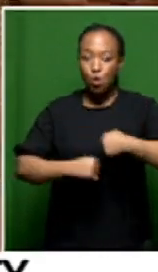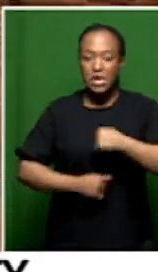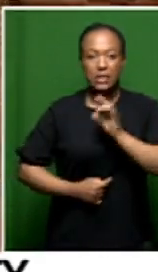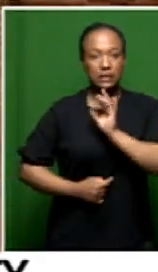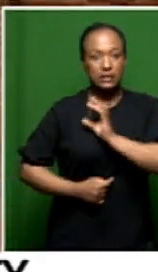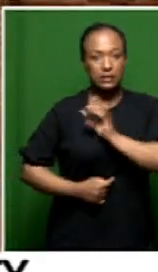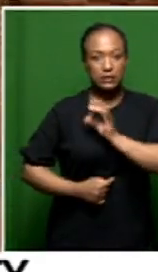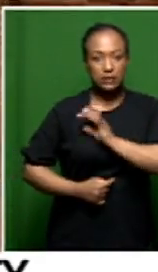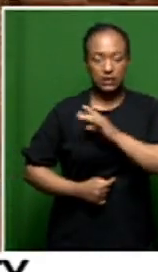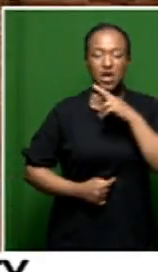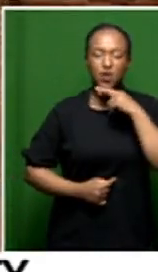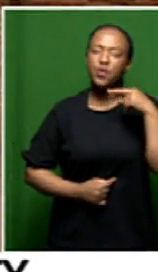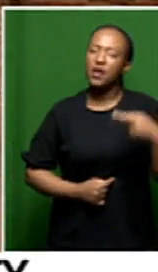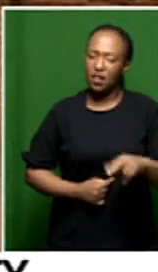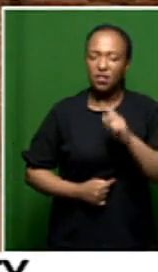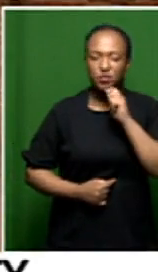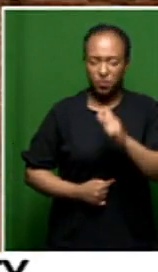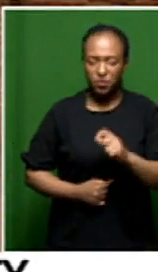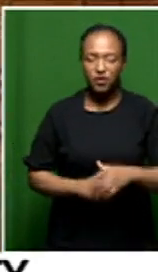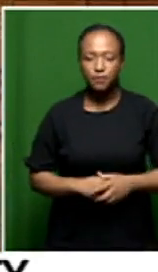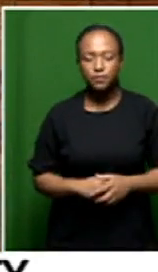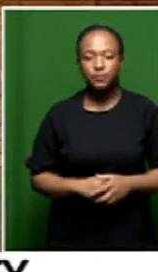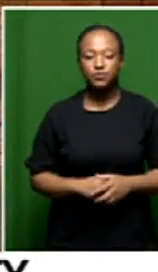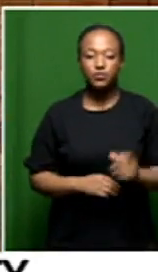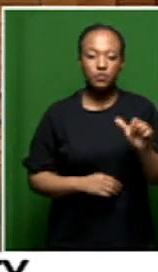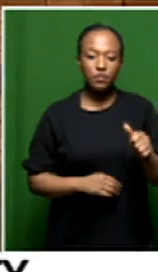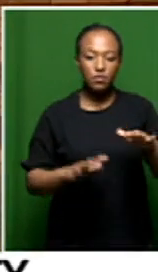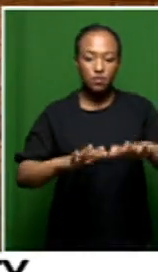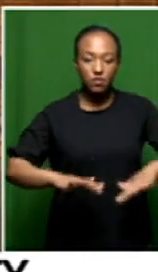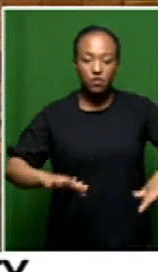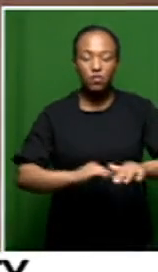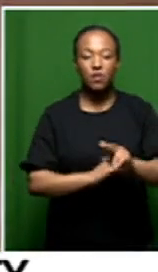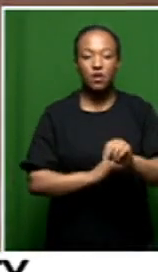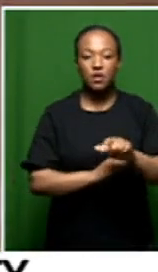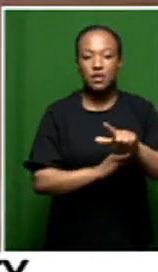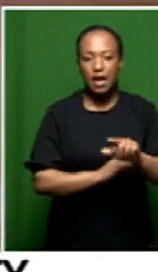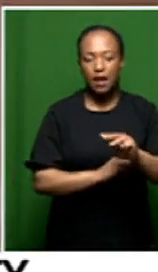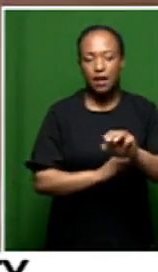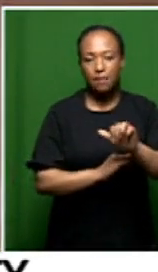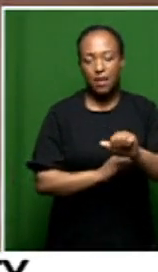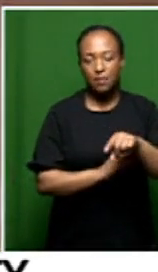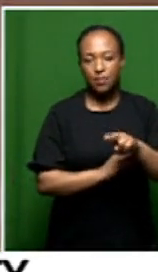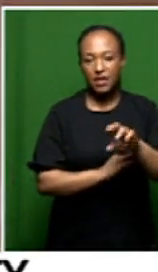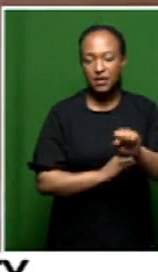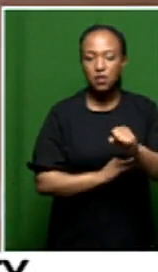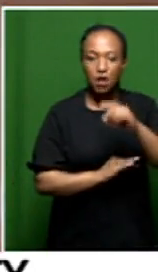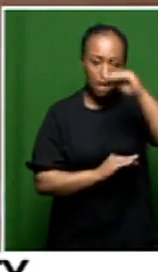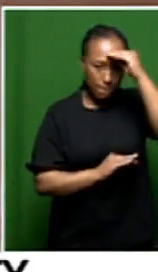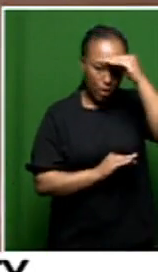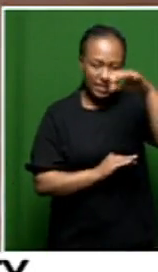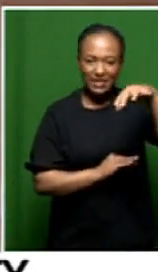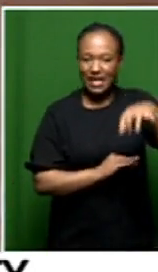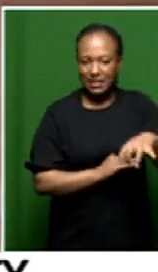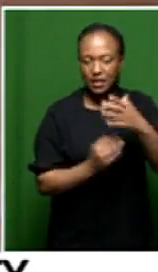really. Another issue in Ward 86, Nelmapius, no police station. When you want to make a complaint